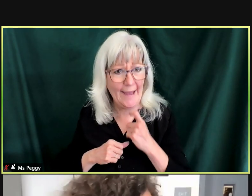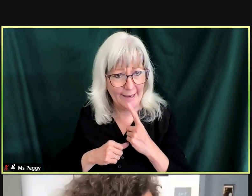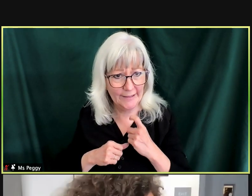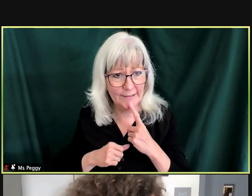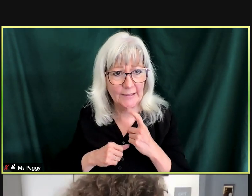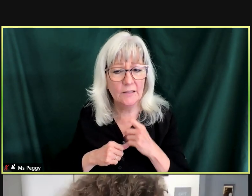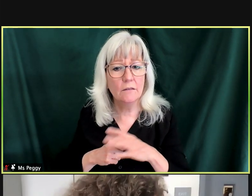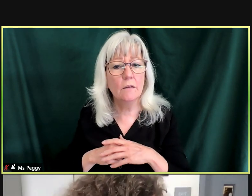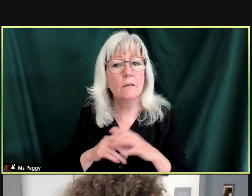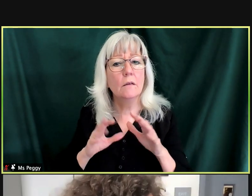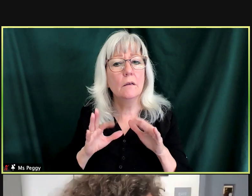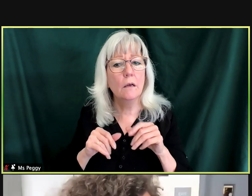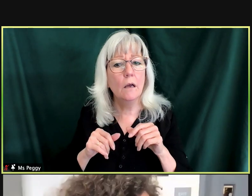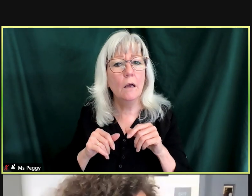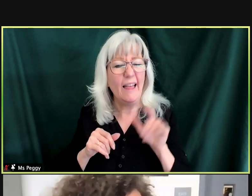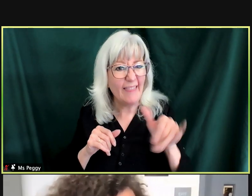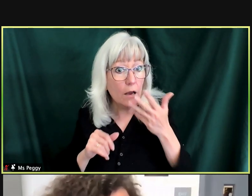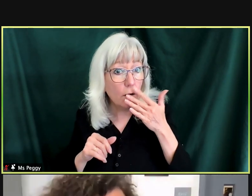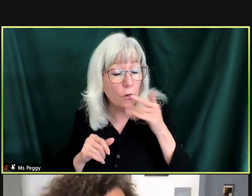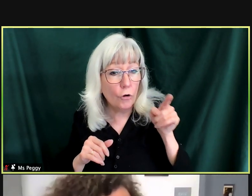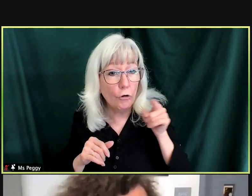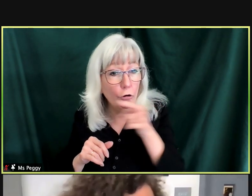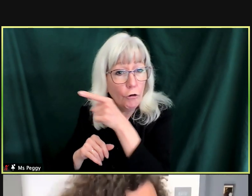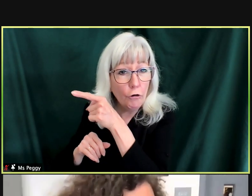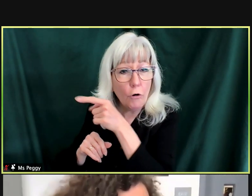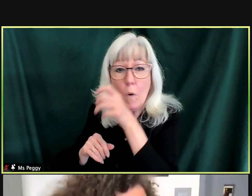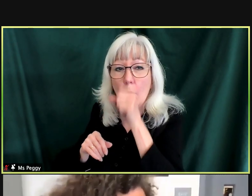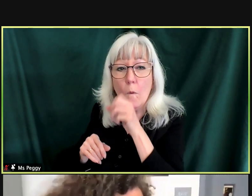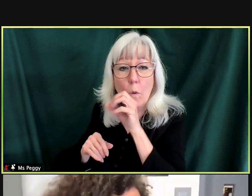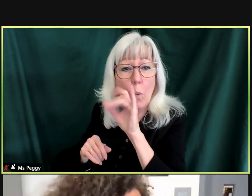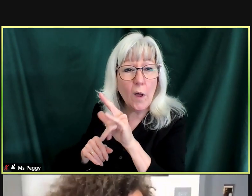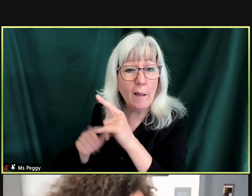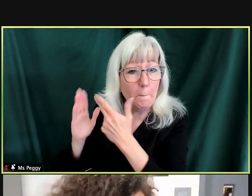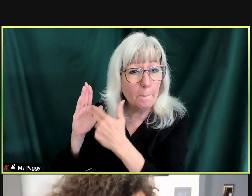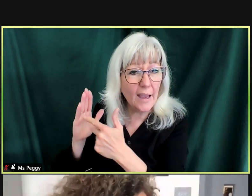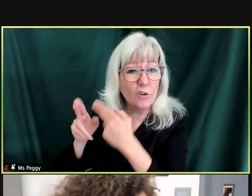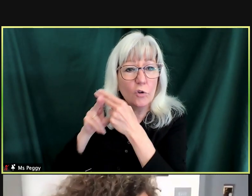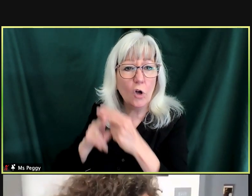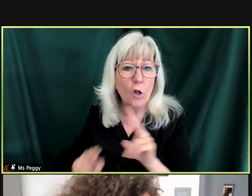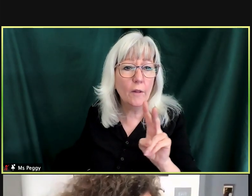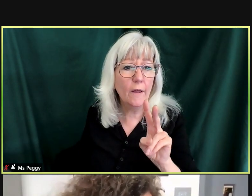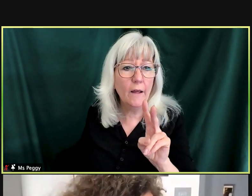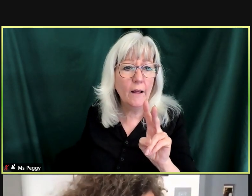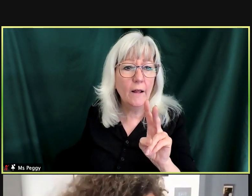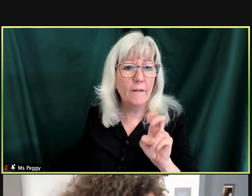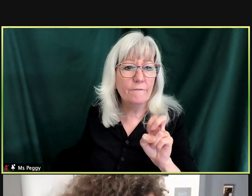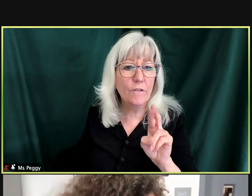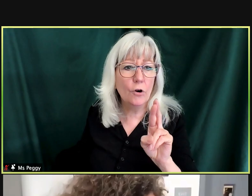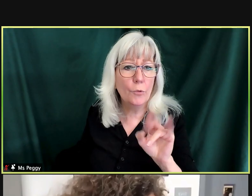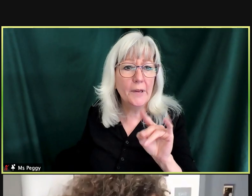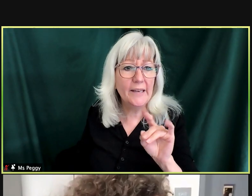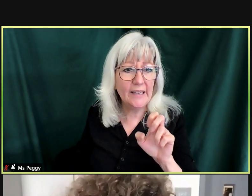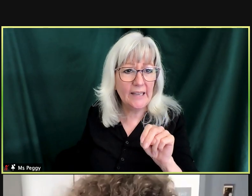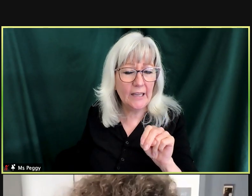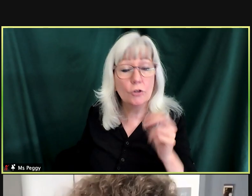Red. There's this color in old oil paint colors is viridian green.